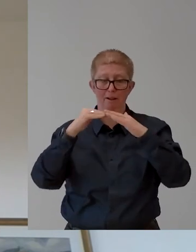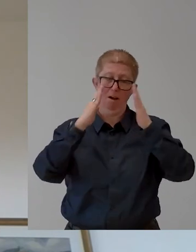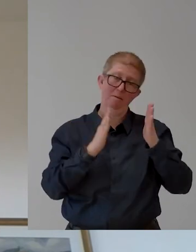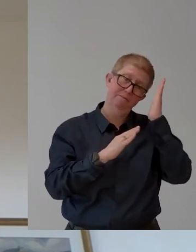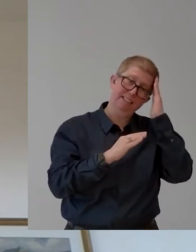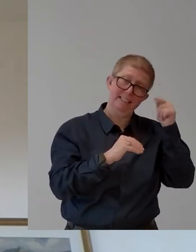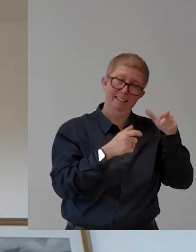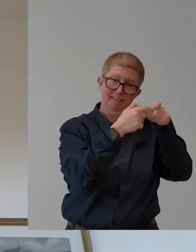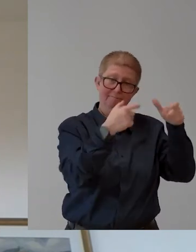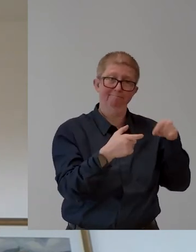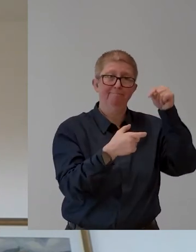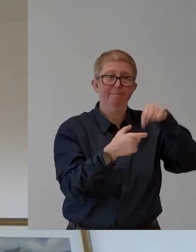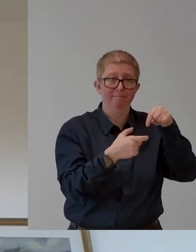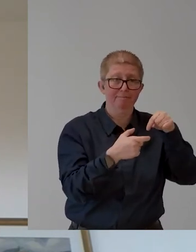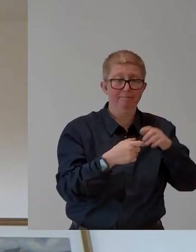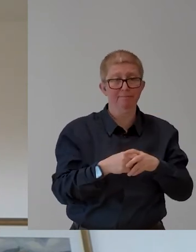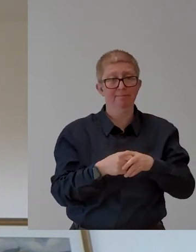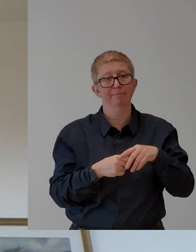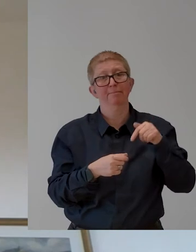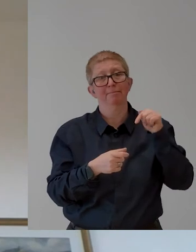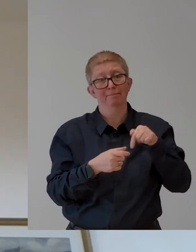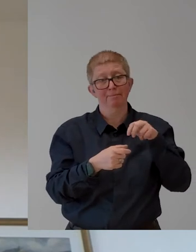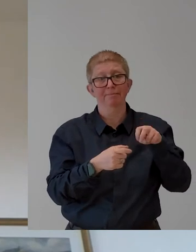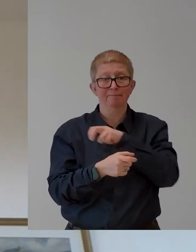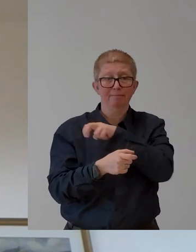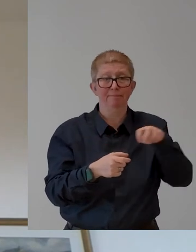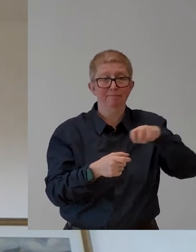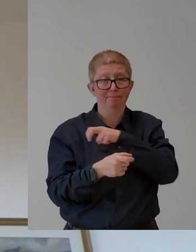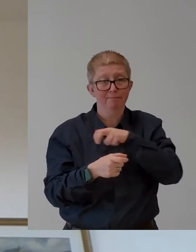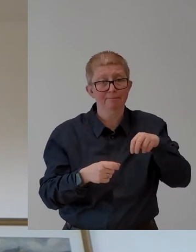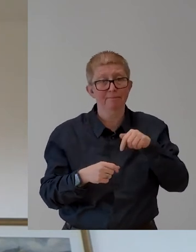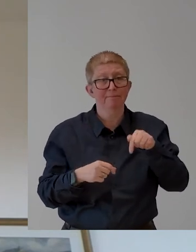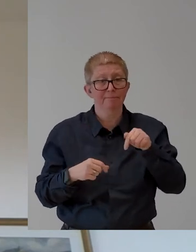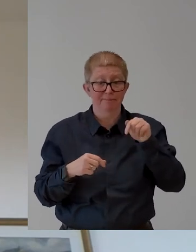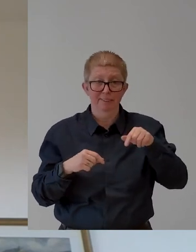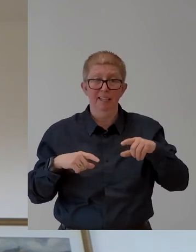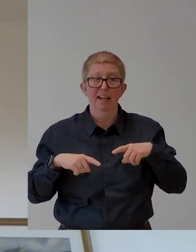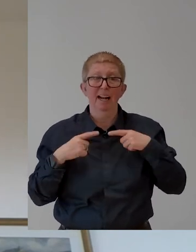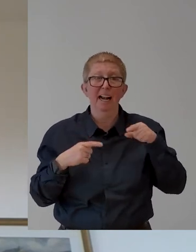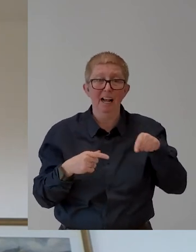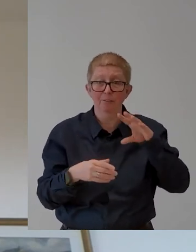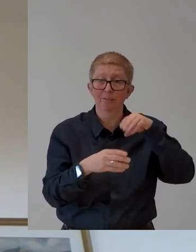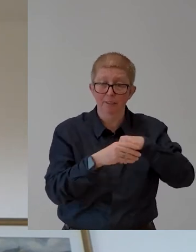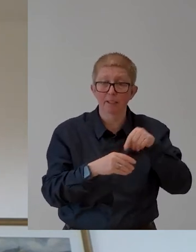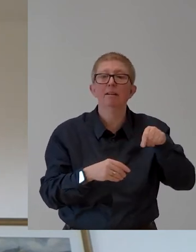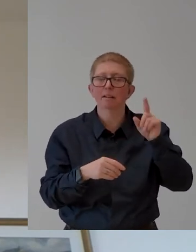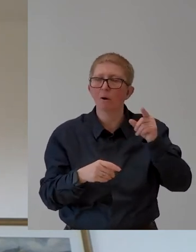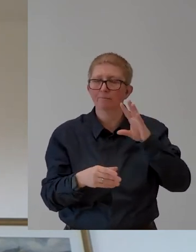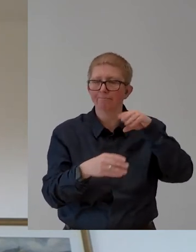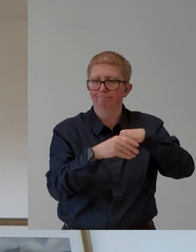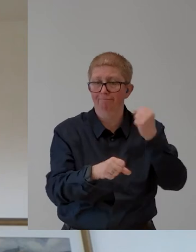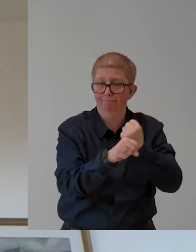staff, and students to live on campus. So we're here until the end of April, where we end the scholastic year here in